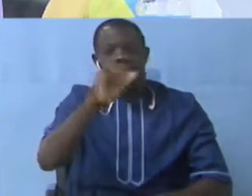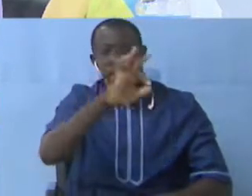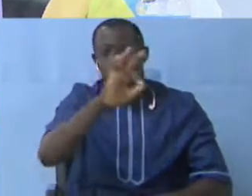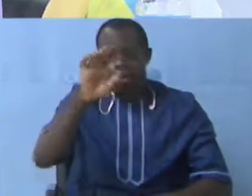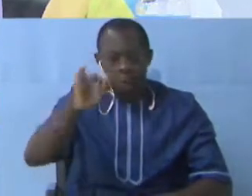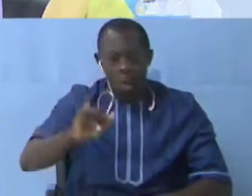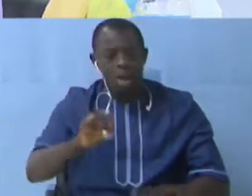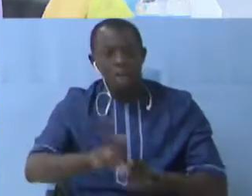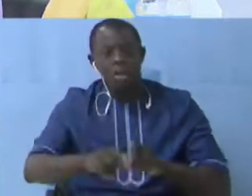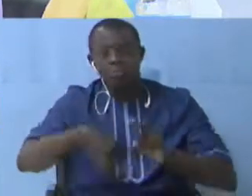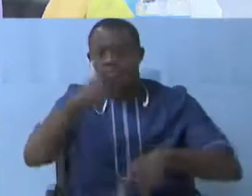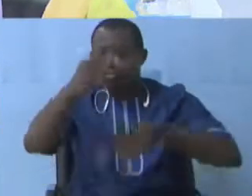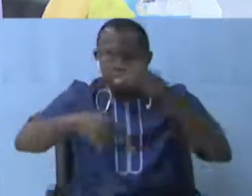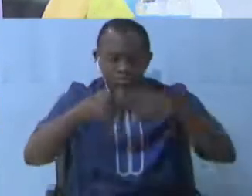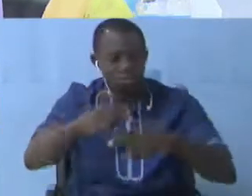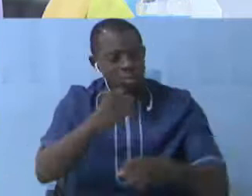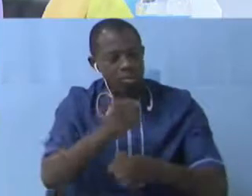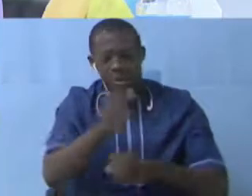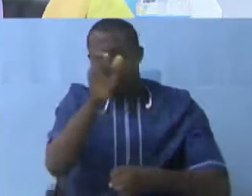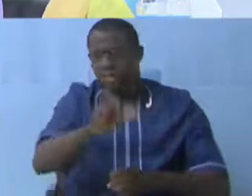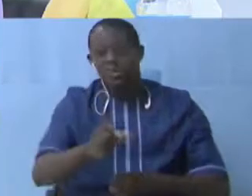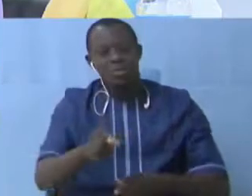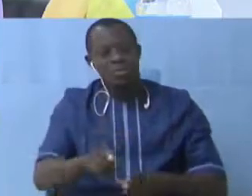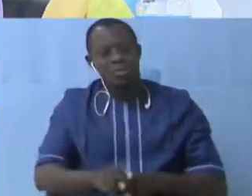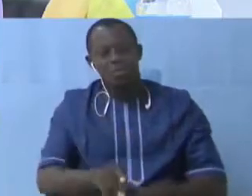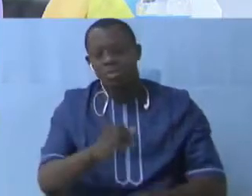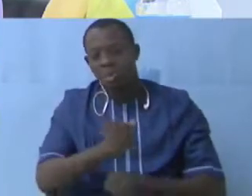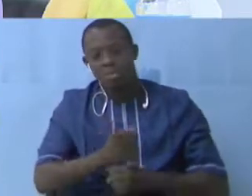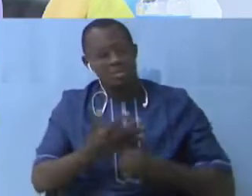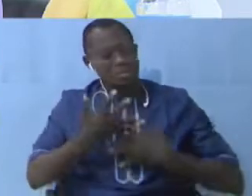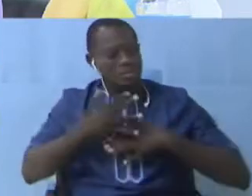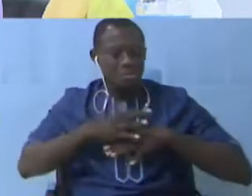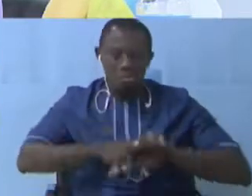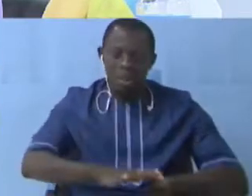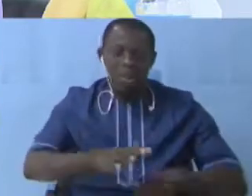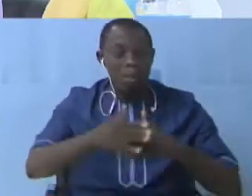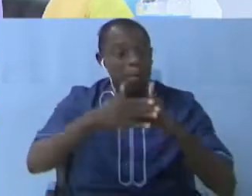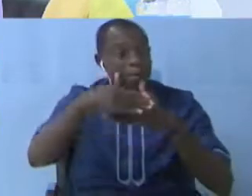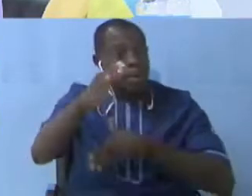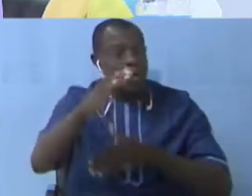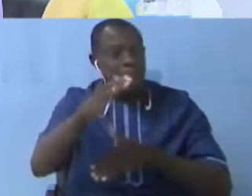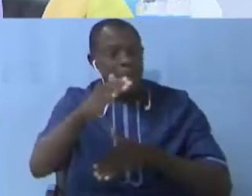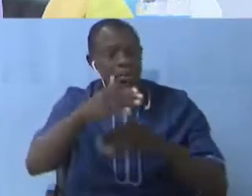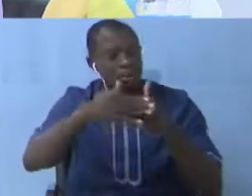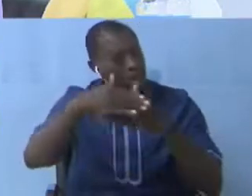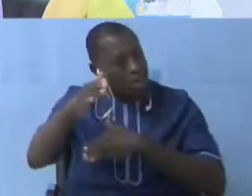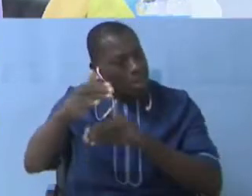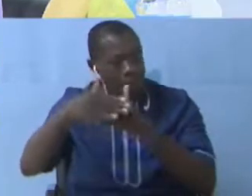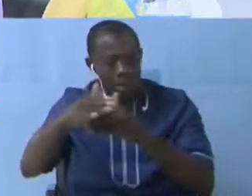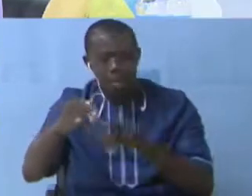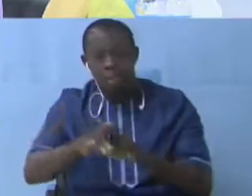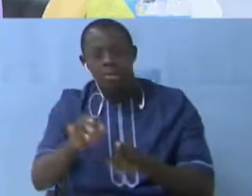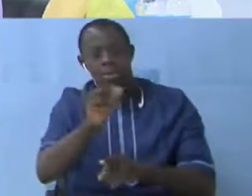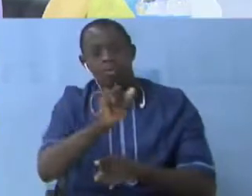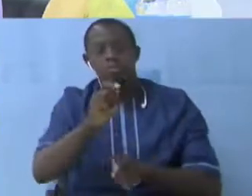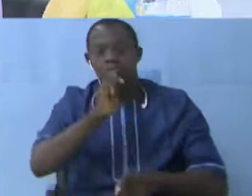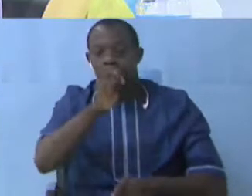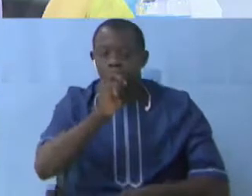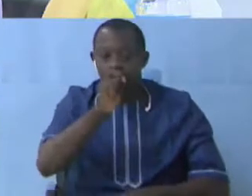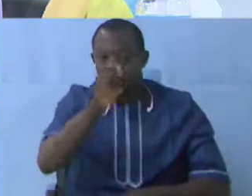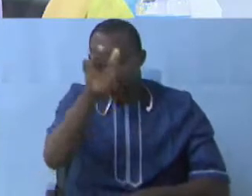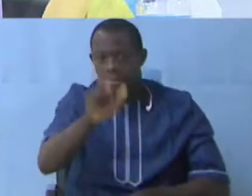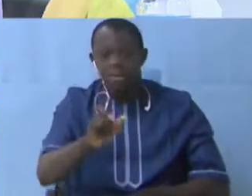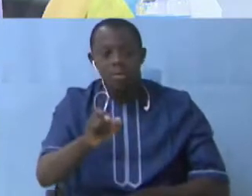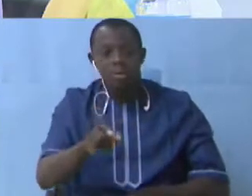frustrate through court cases many journalists. jàpp na ñu bari ñu mel ni ki ñoom Madi Cissé yin. Even though some